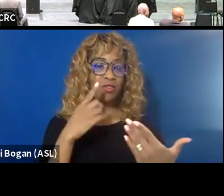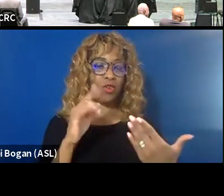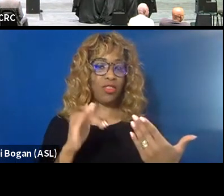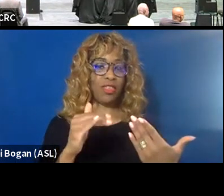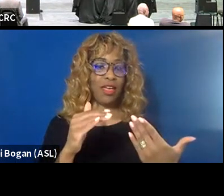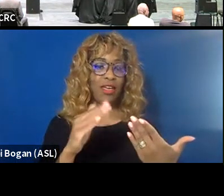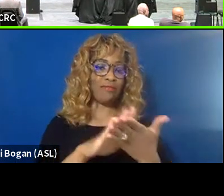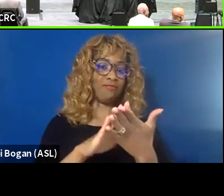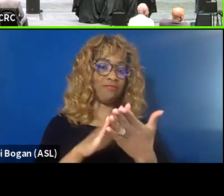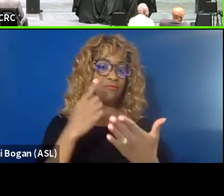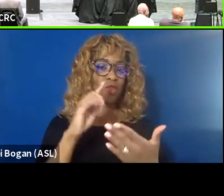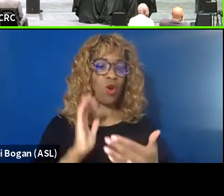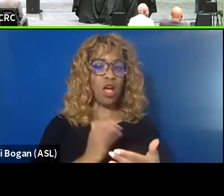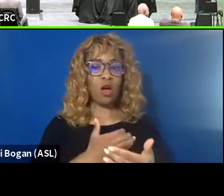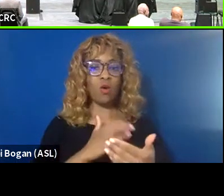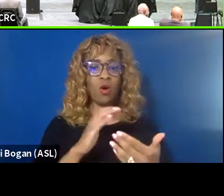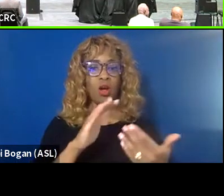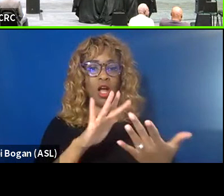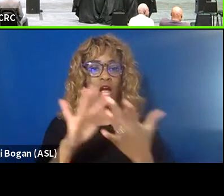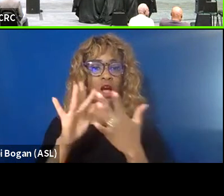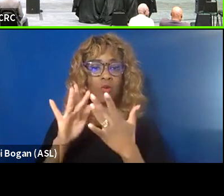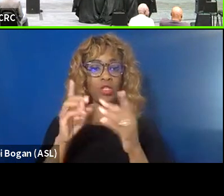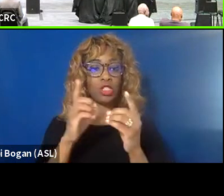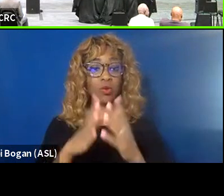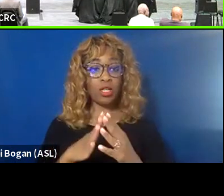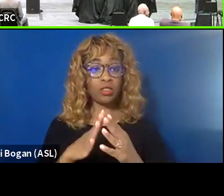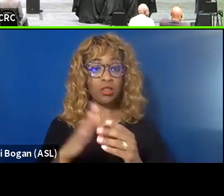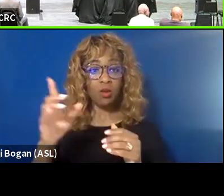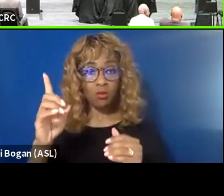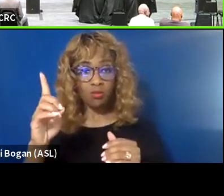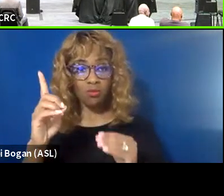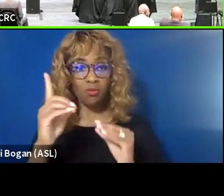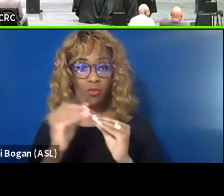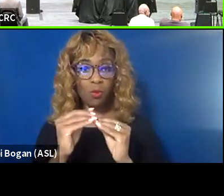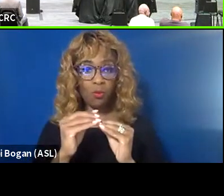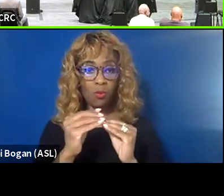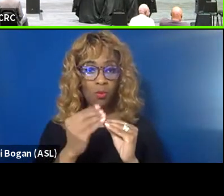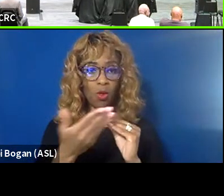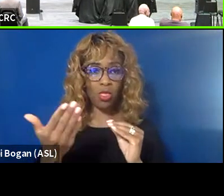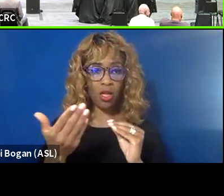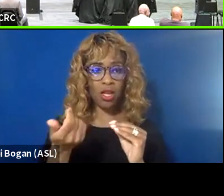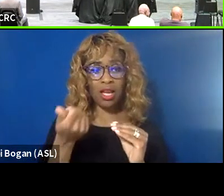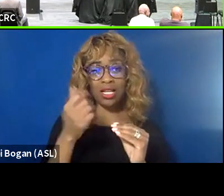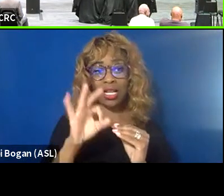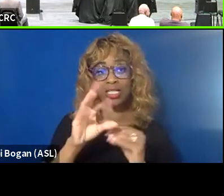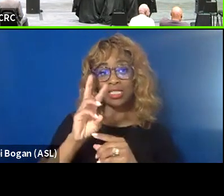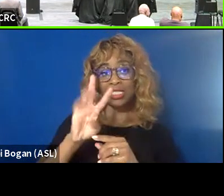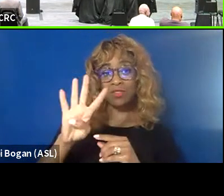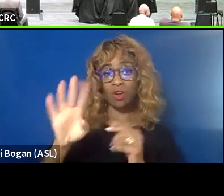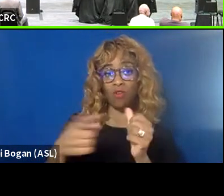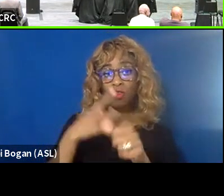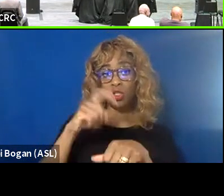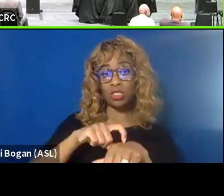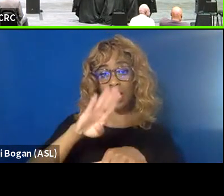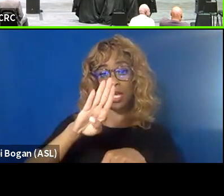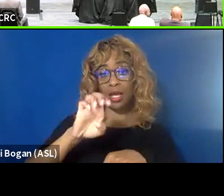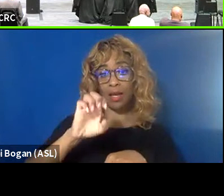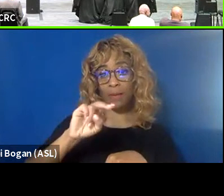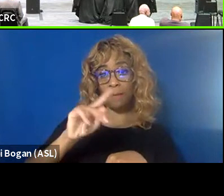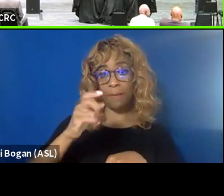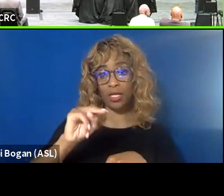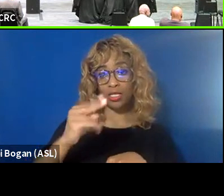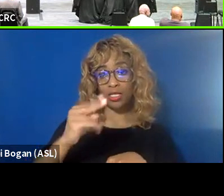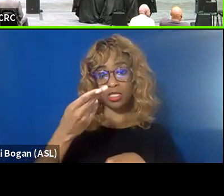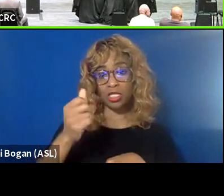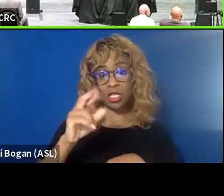So we have one more thing. Oh. So 1964, first time Benton Harbor